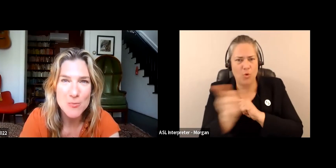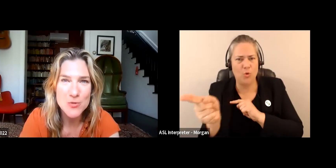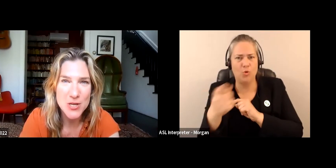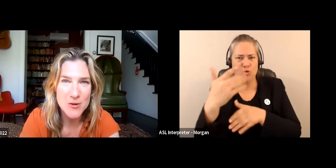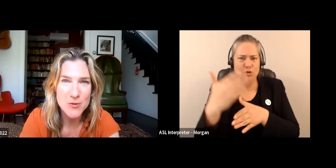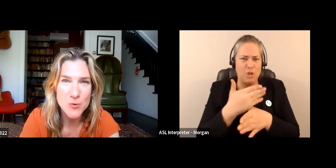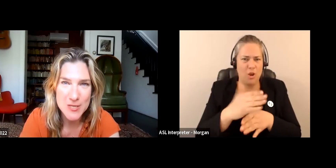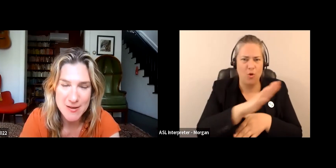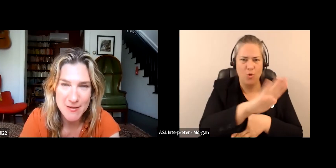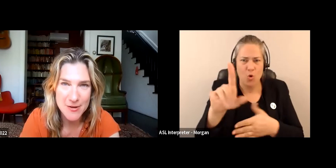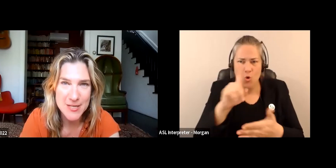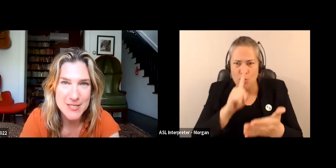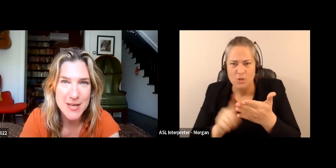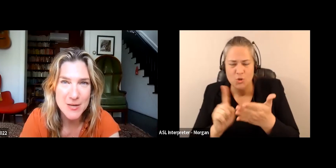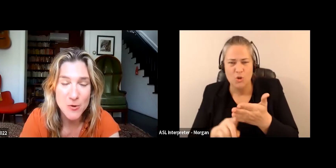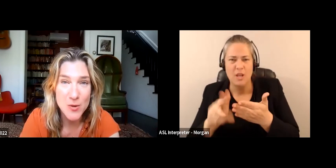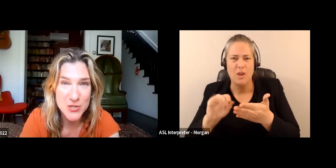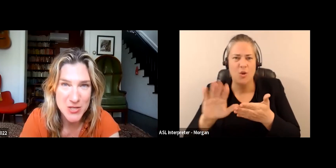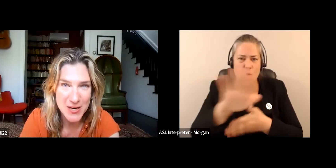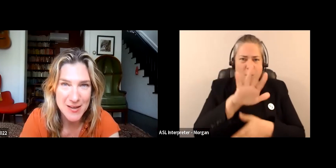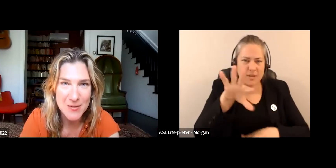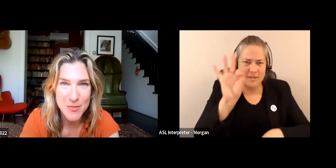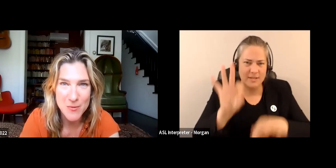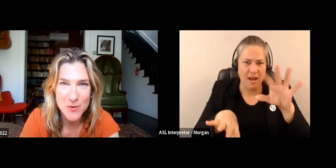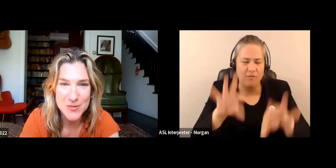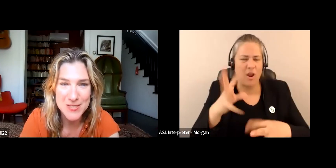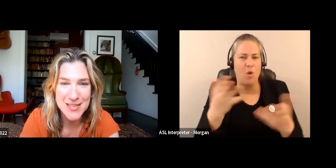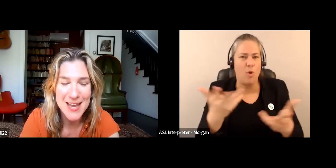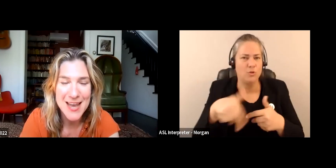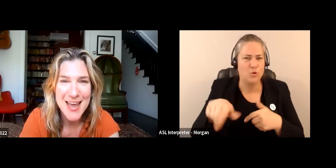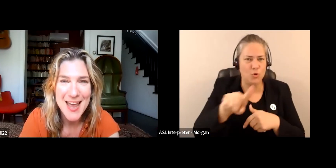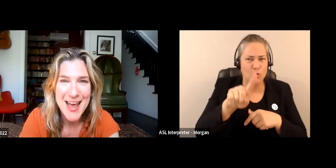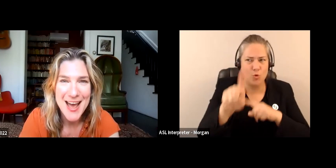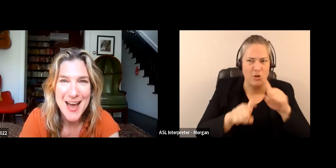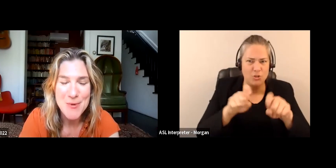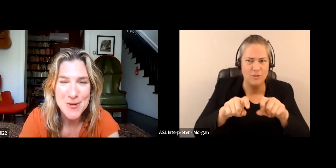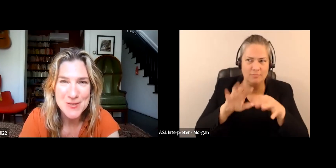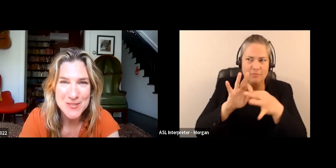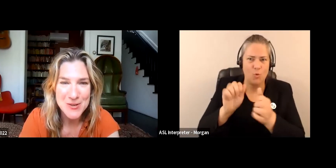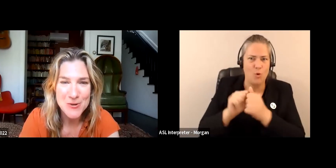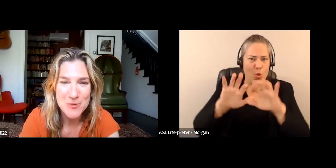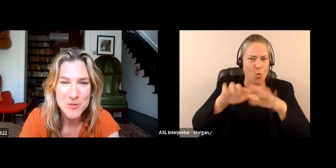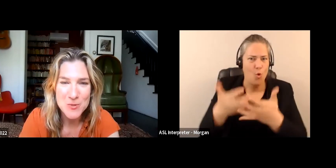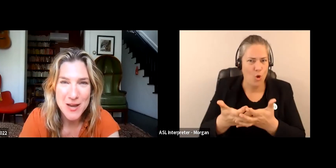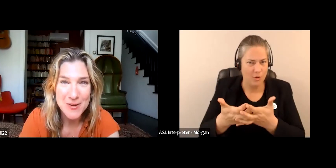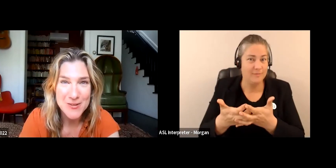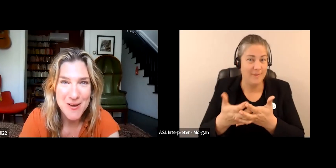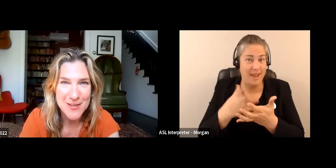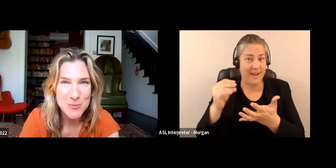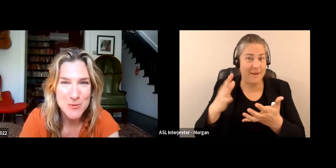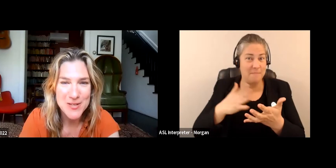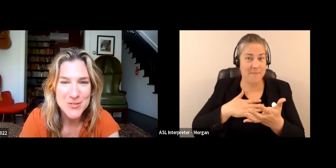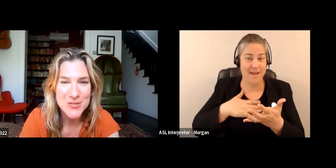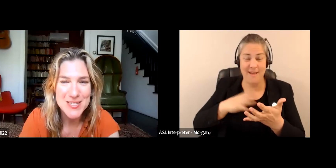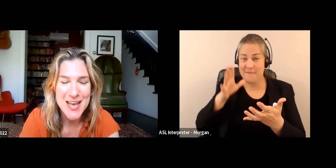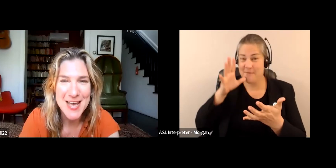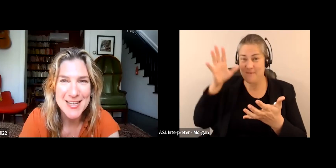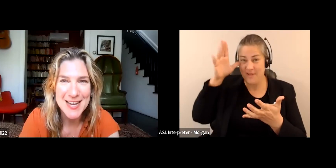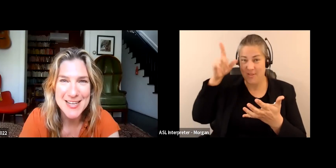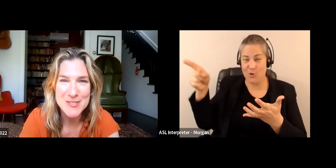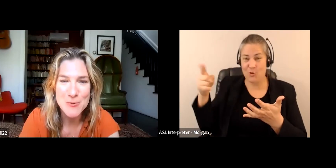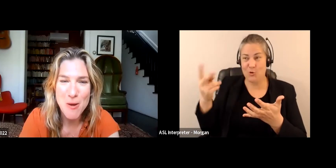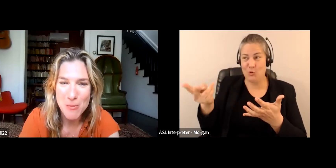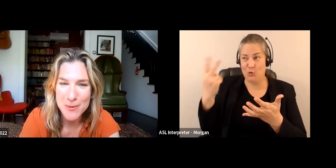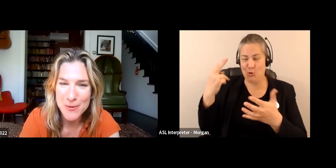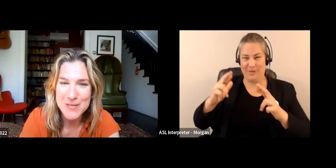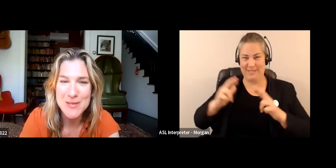and to help share your discoveries in your questioning with the world. I'm also the daughter of 2 retired college professors, and